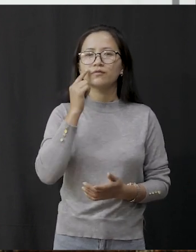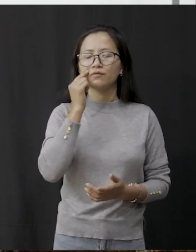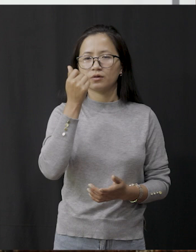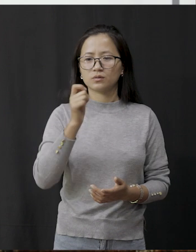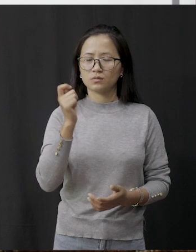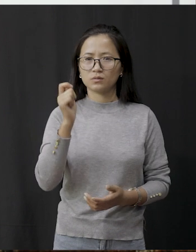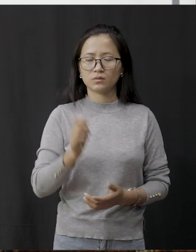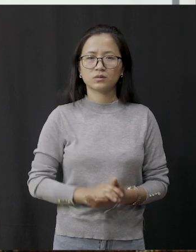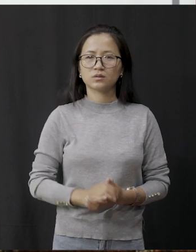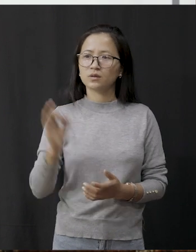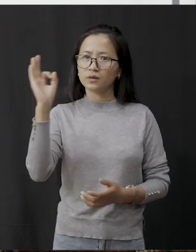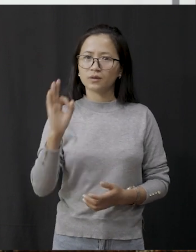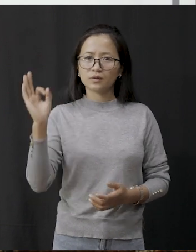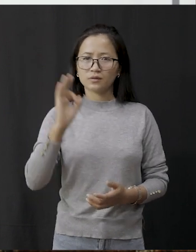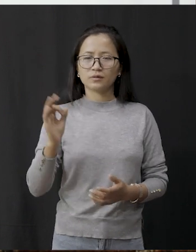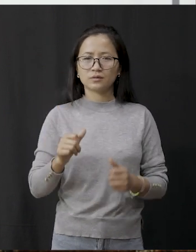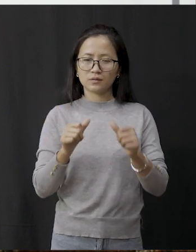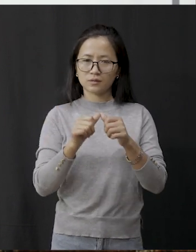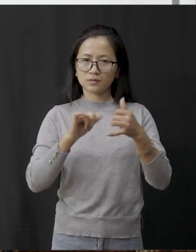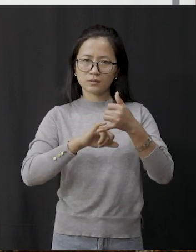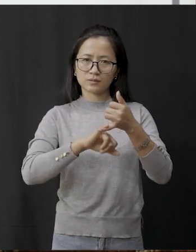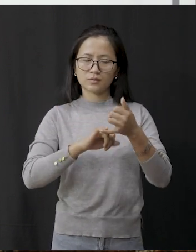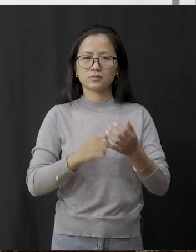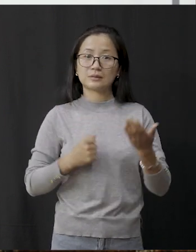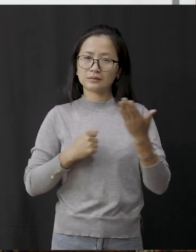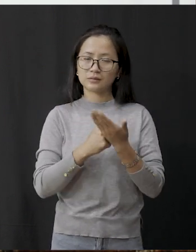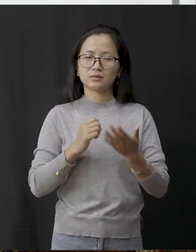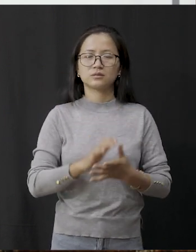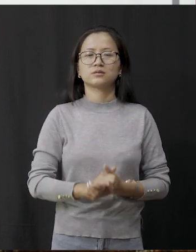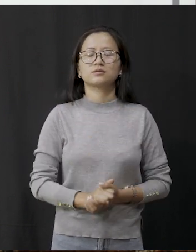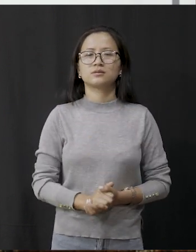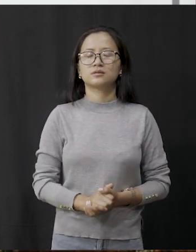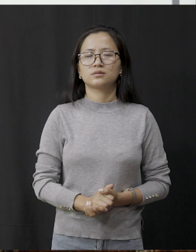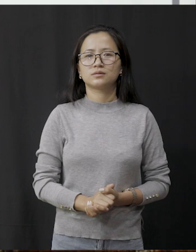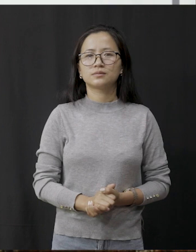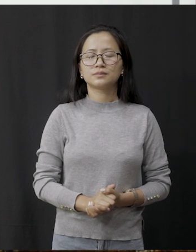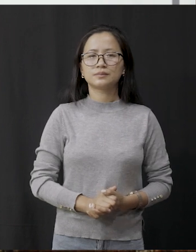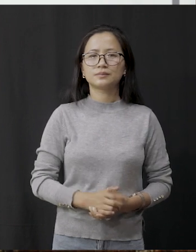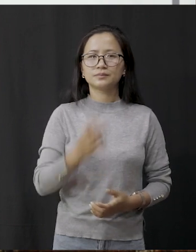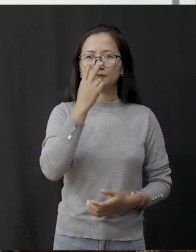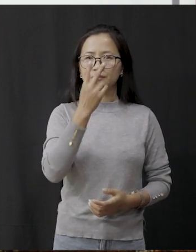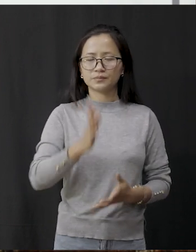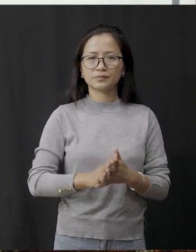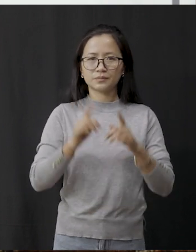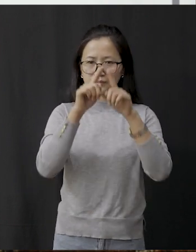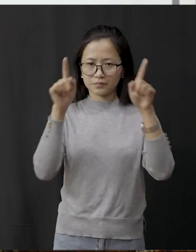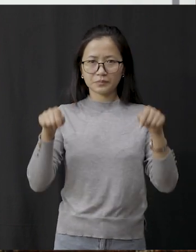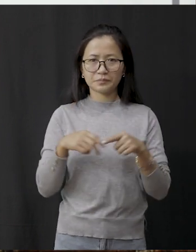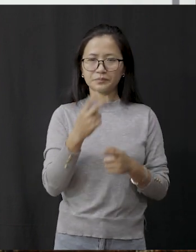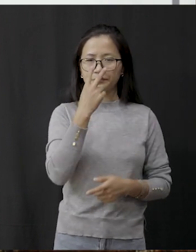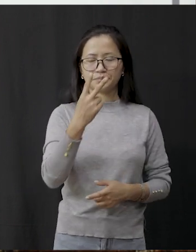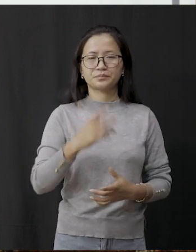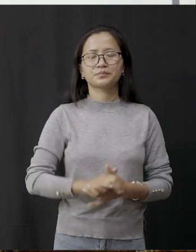a office assistant. Okay, office assistant. So you can see here, so